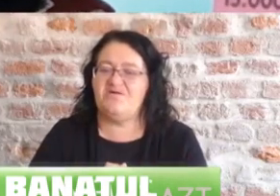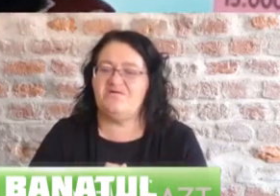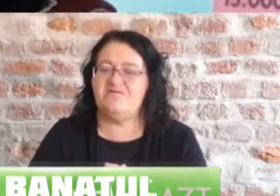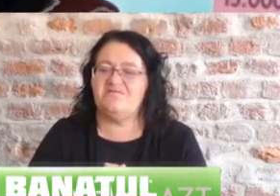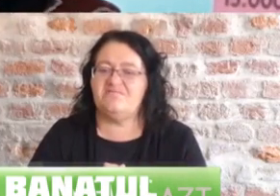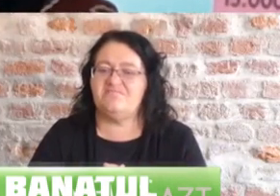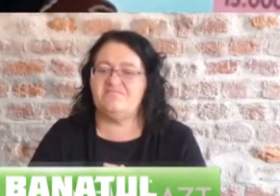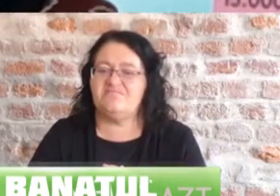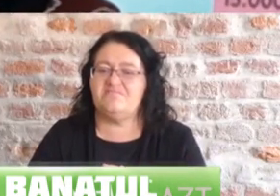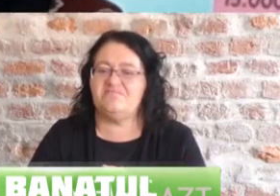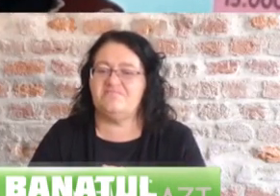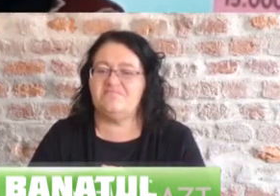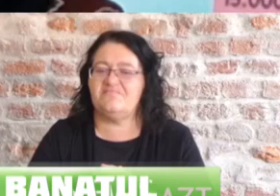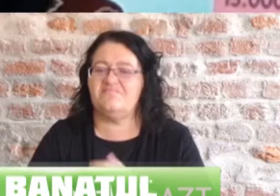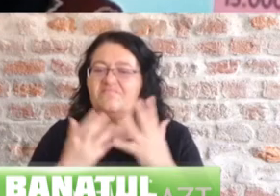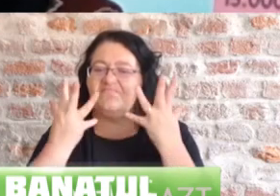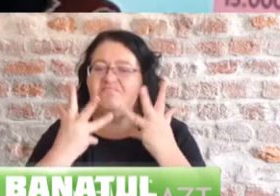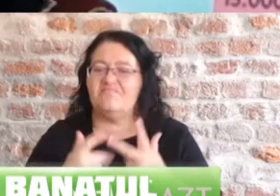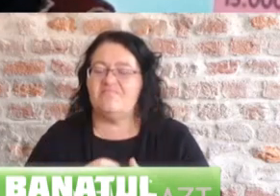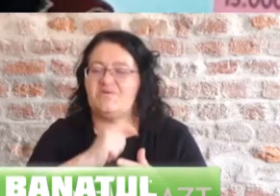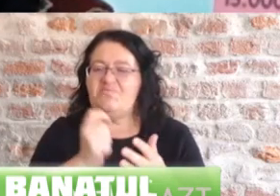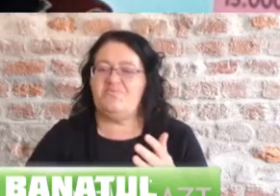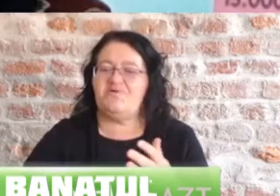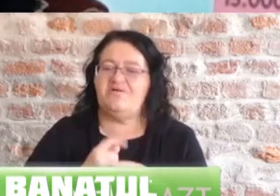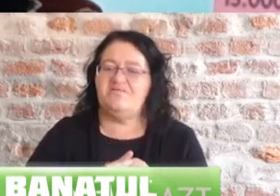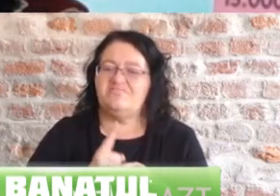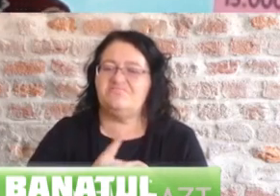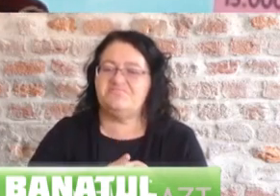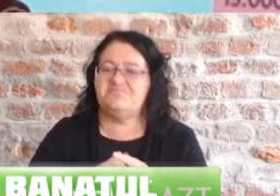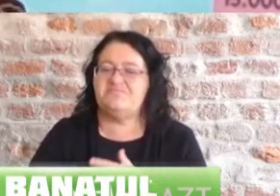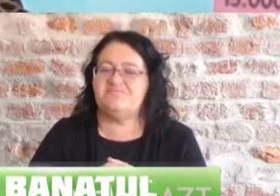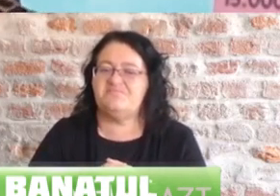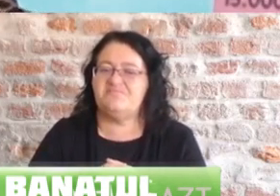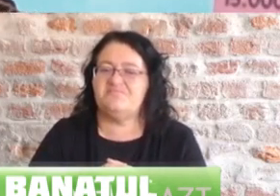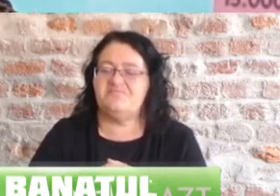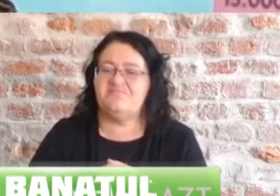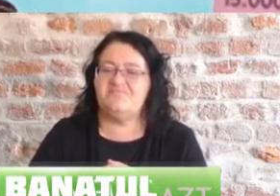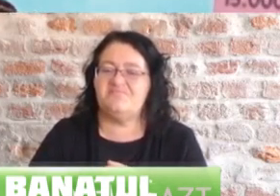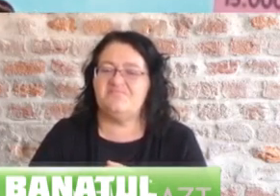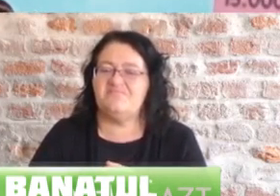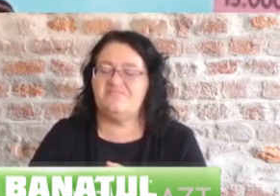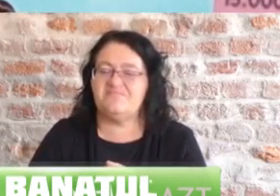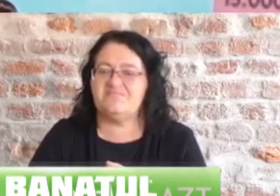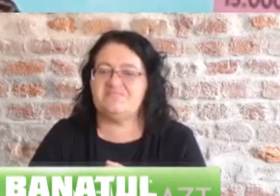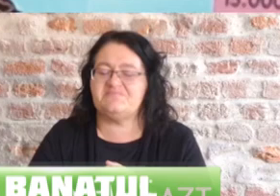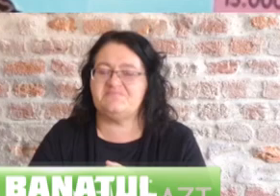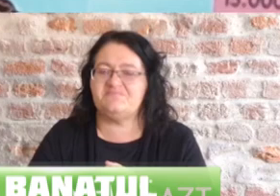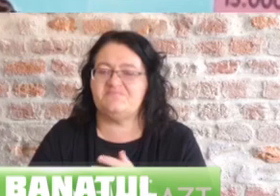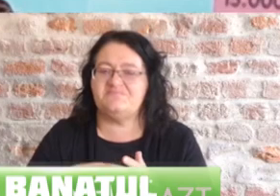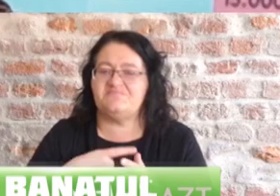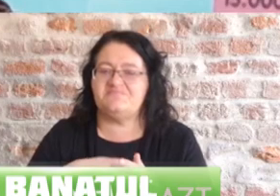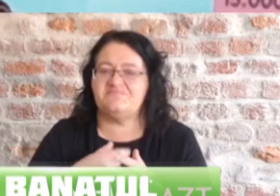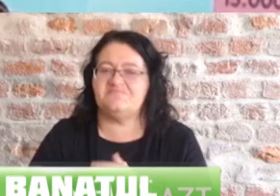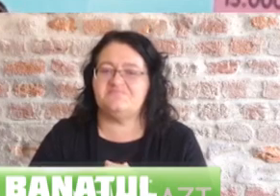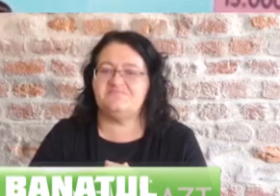Carefully examining the projects according to the prescribed criteria, the jury concluded that the